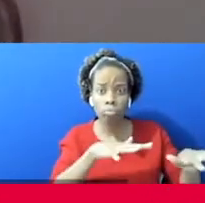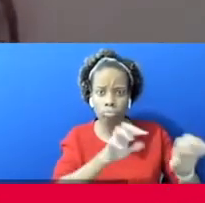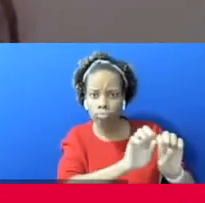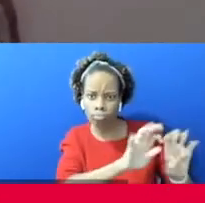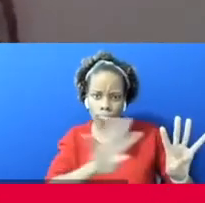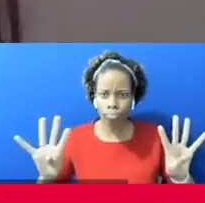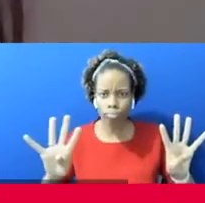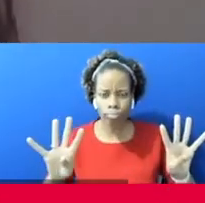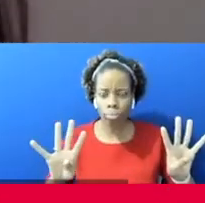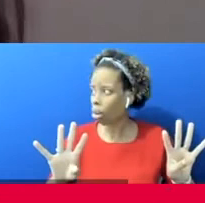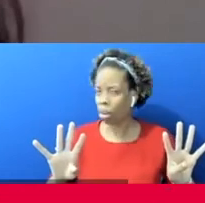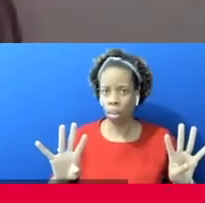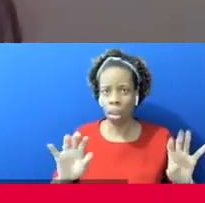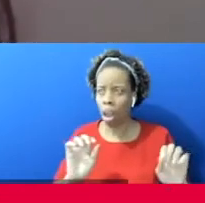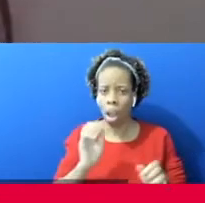working lives